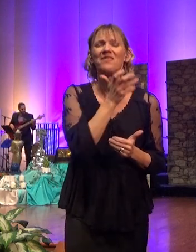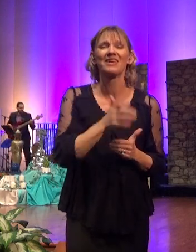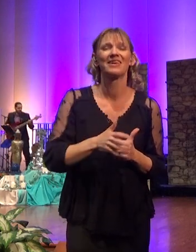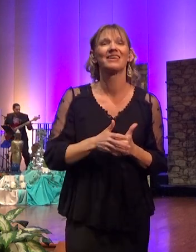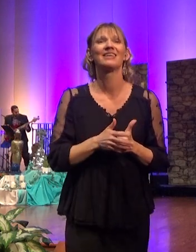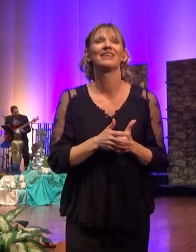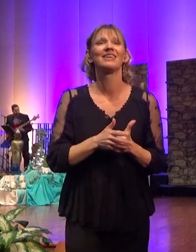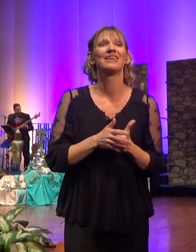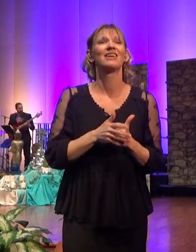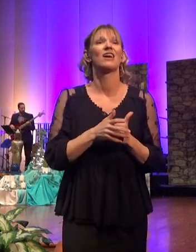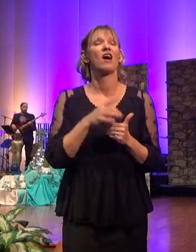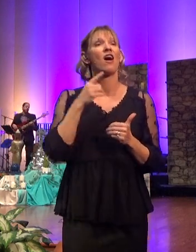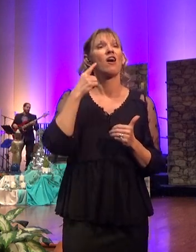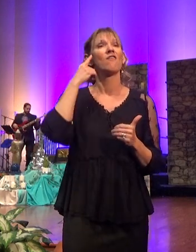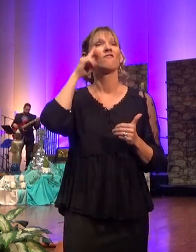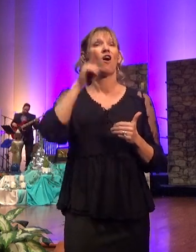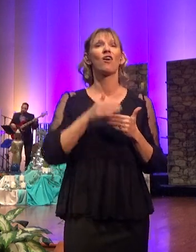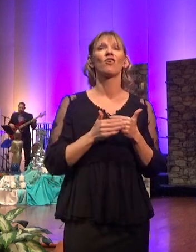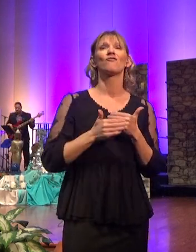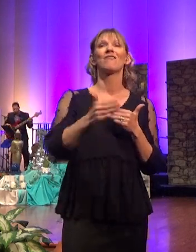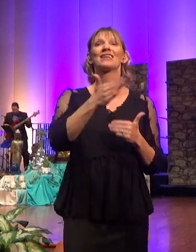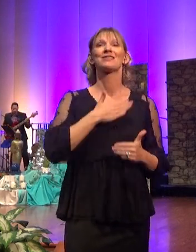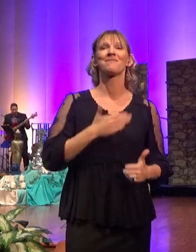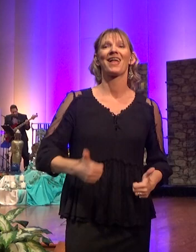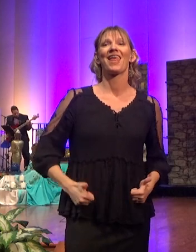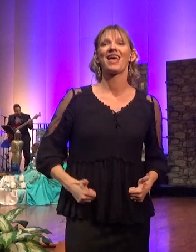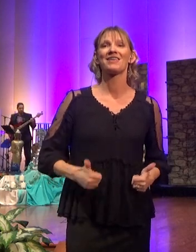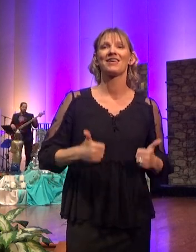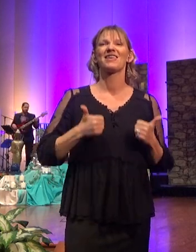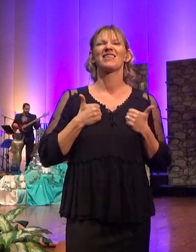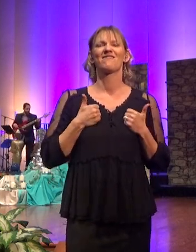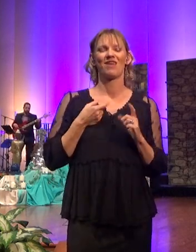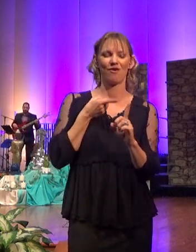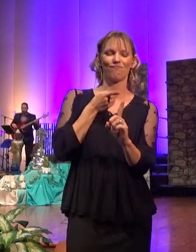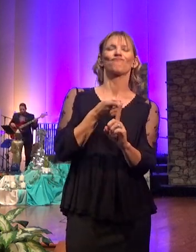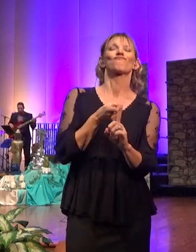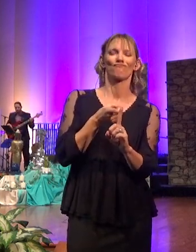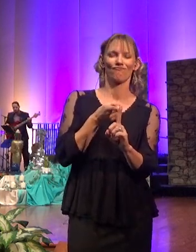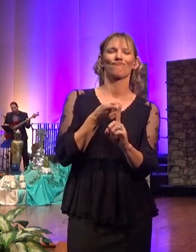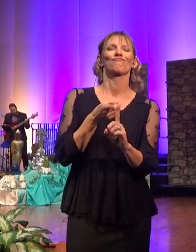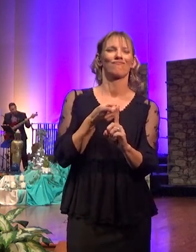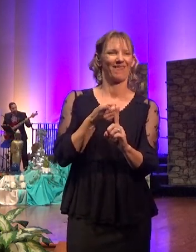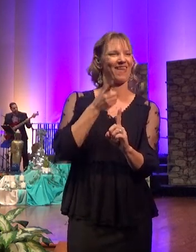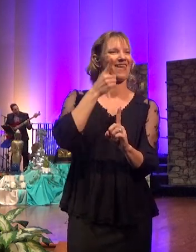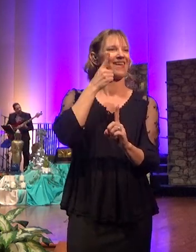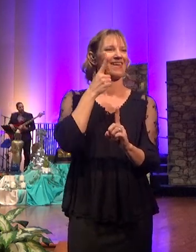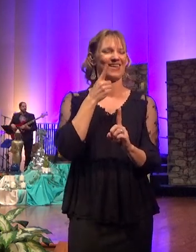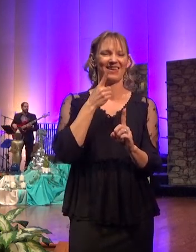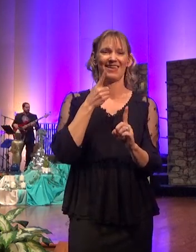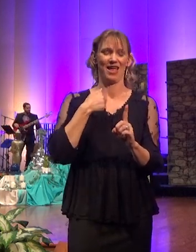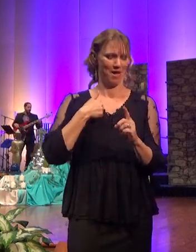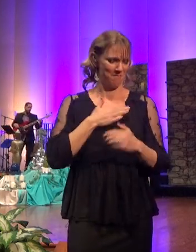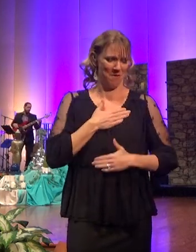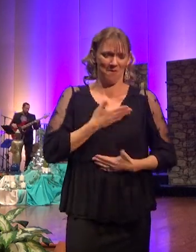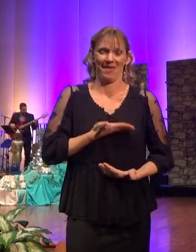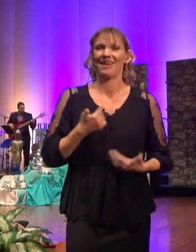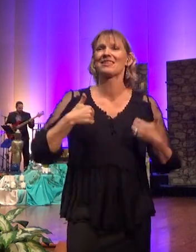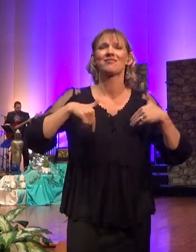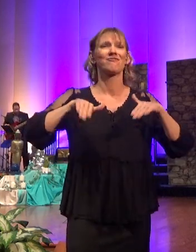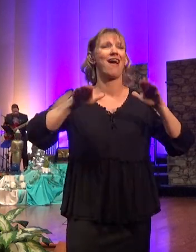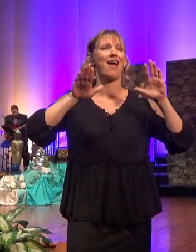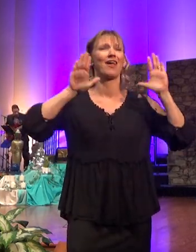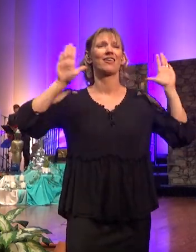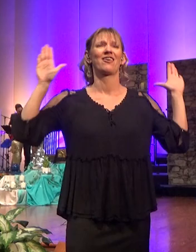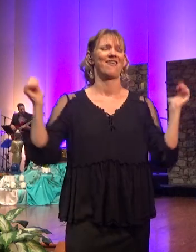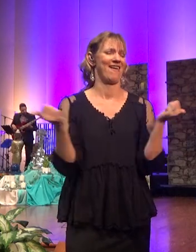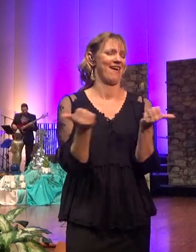for the sake of the rest of my life. Yeah. I'm willing to surrender it all,